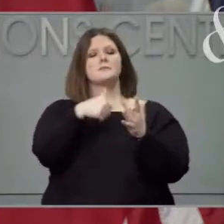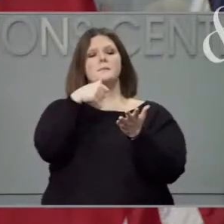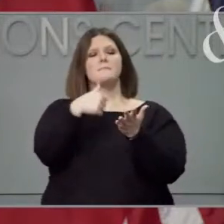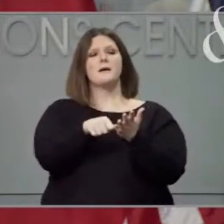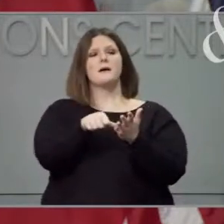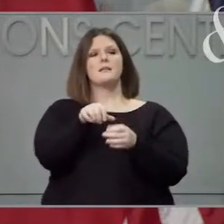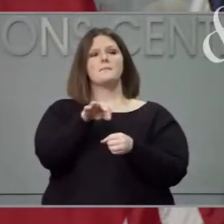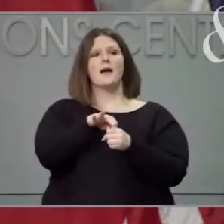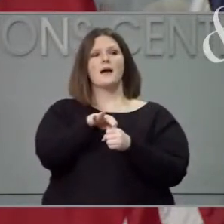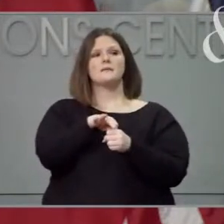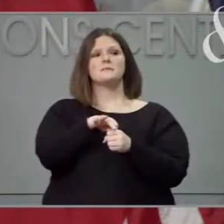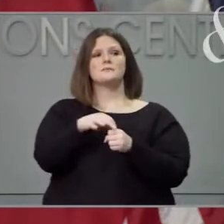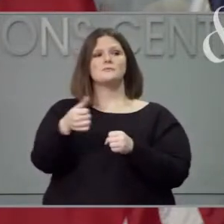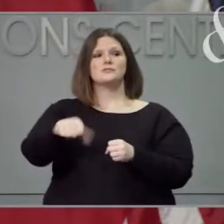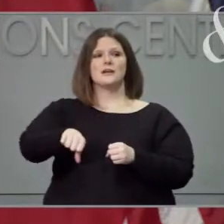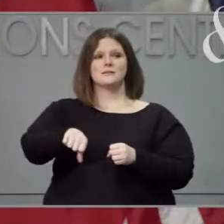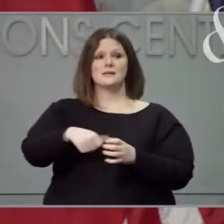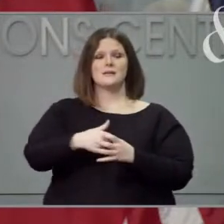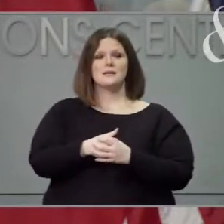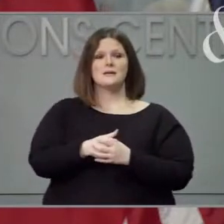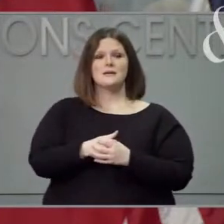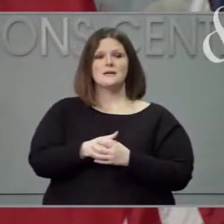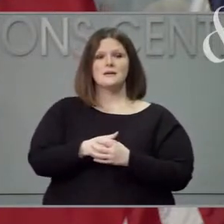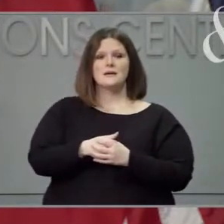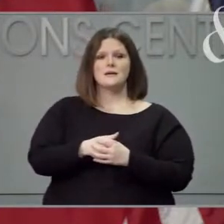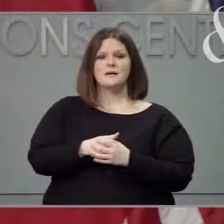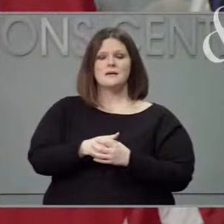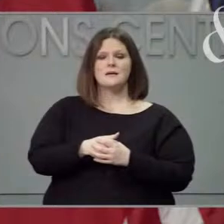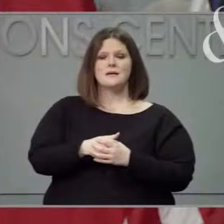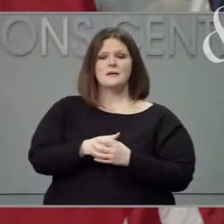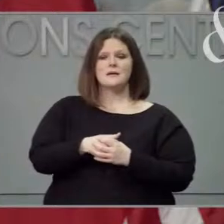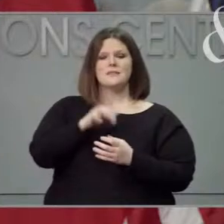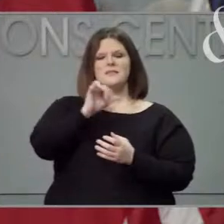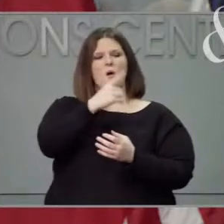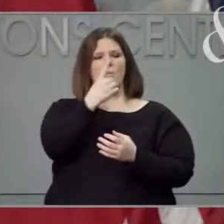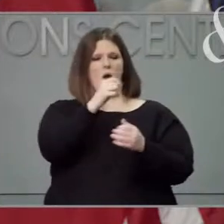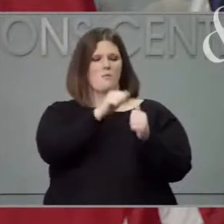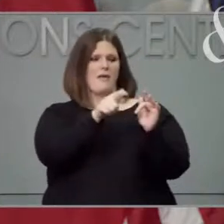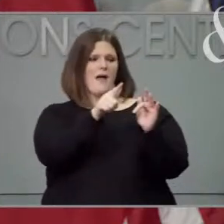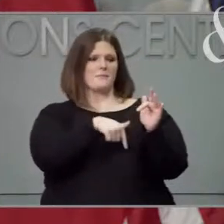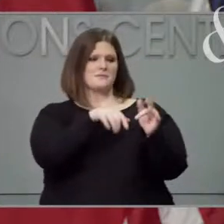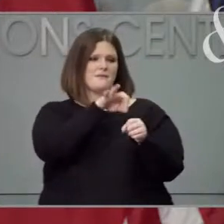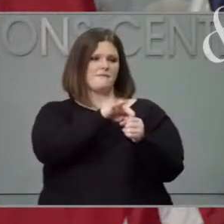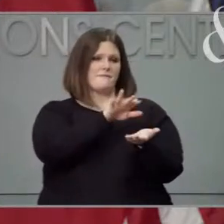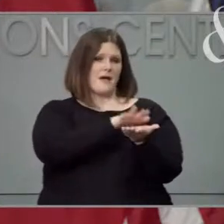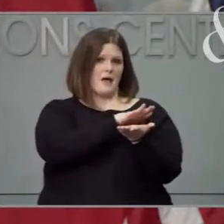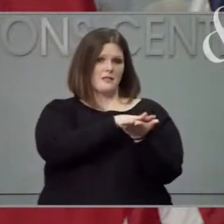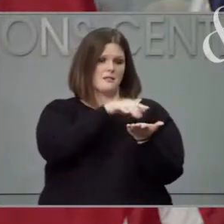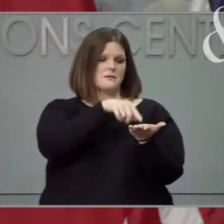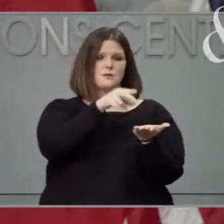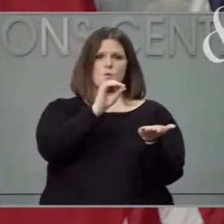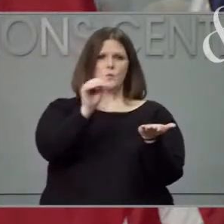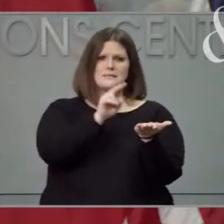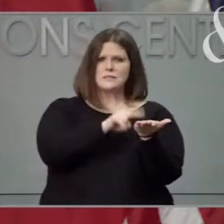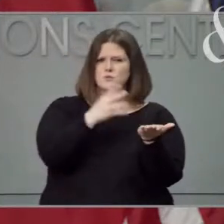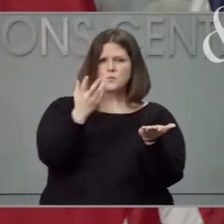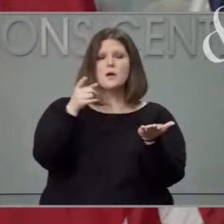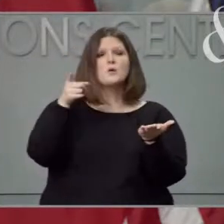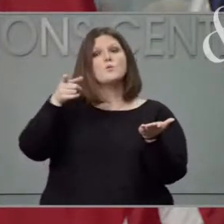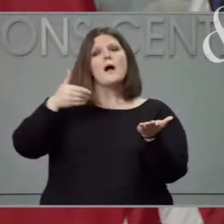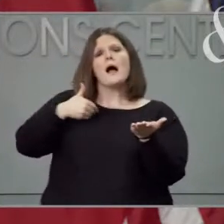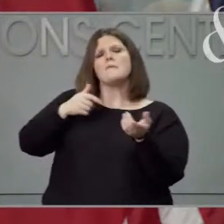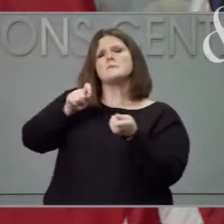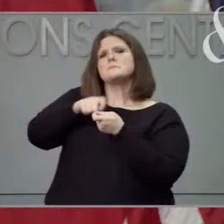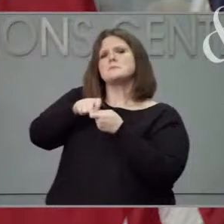be rejected, for issues with signatures or whatever else, do y'all have a number yet